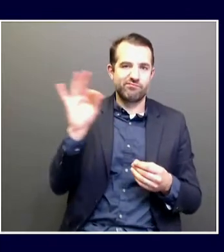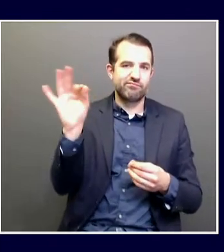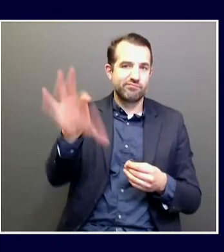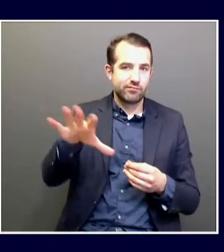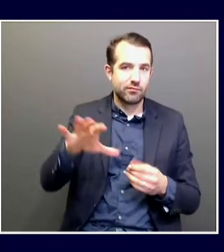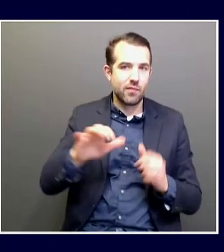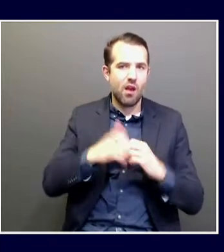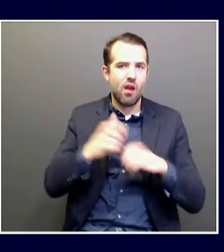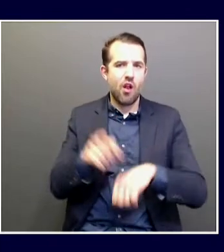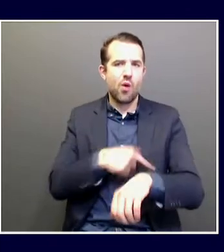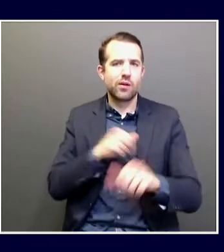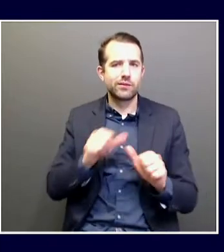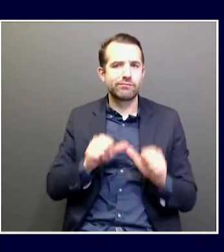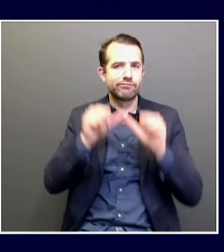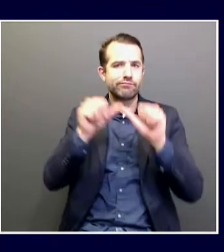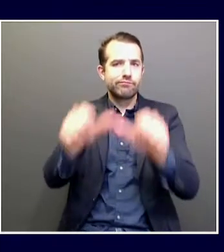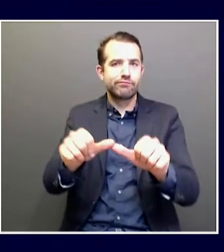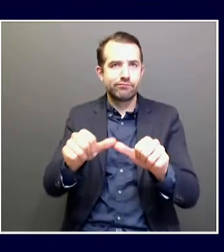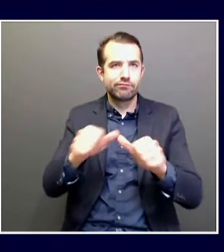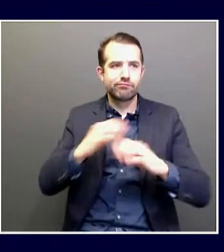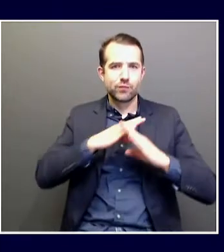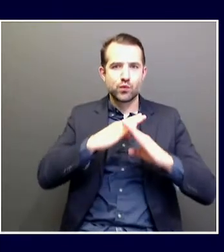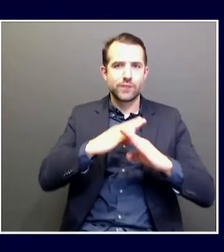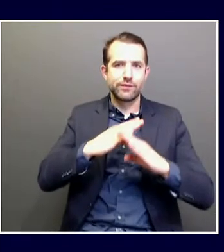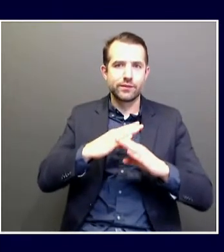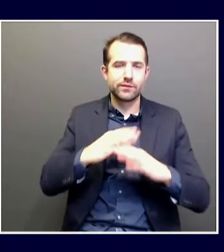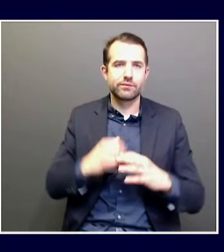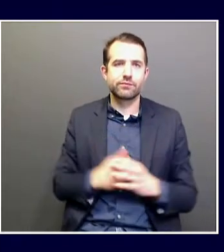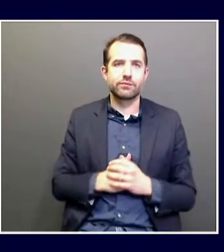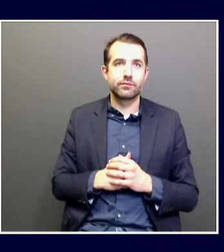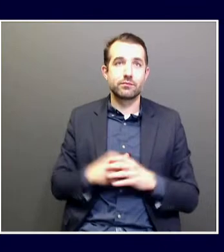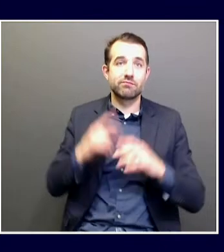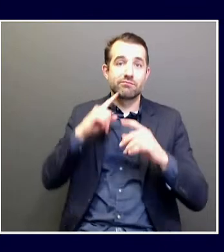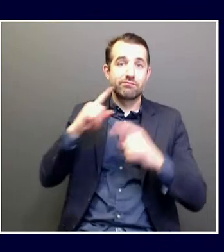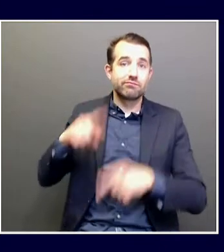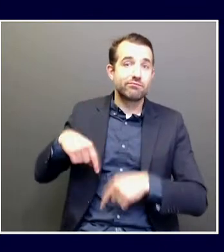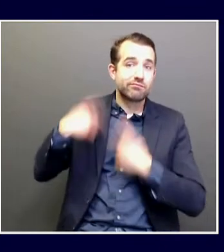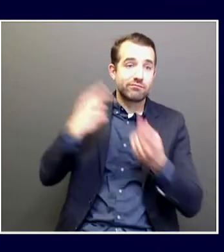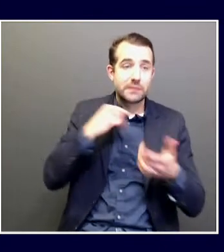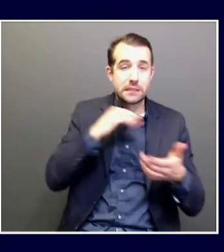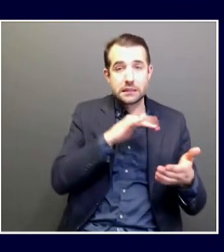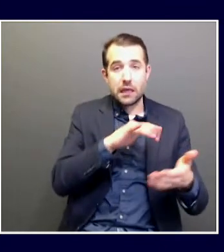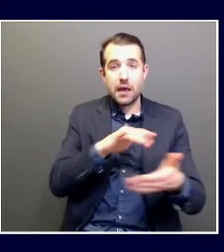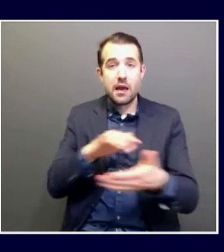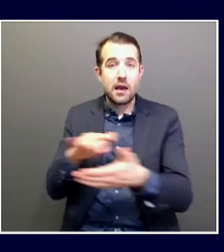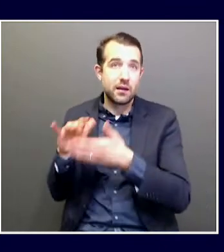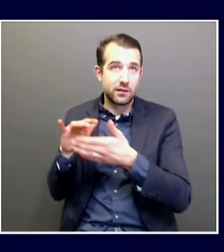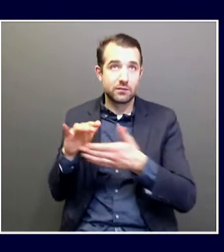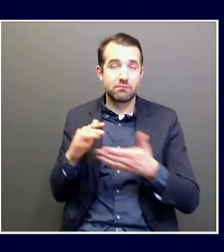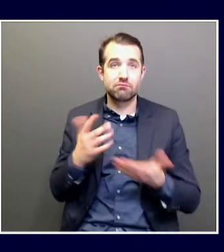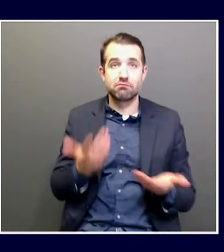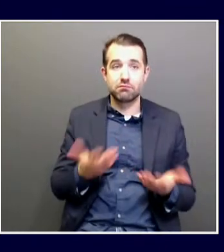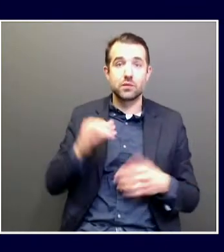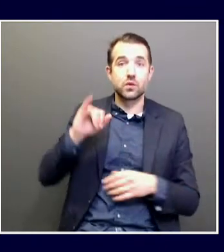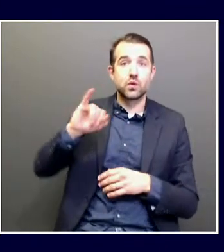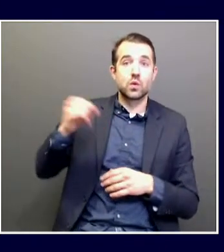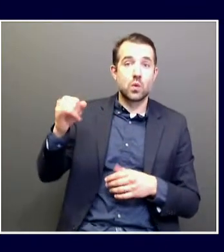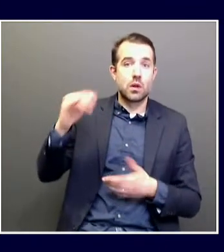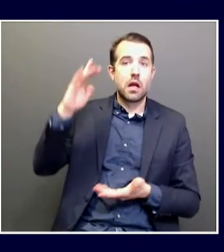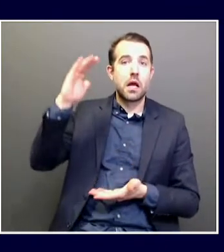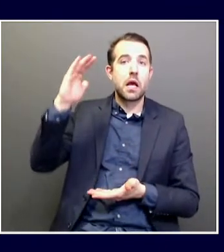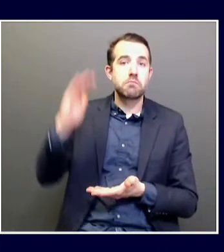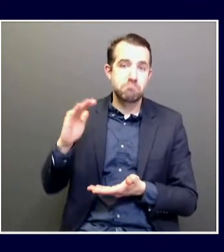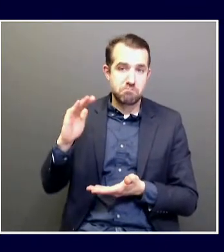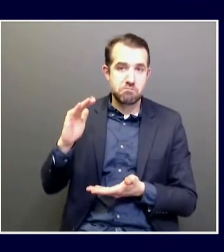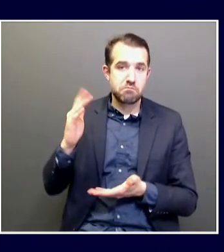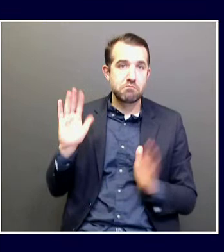there are some early signs that the J&J vaccine may be a little bit less effective, but theoretically or possibly a